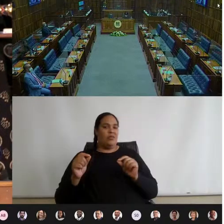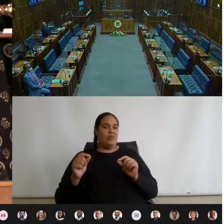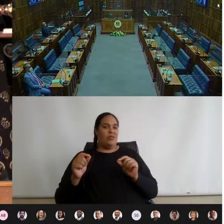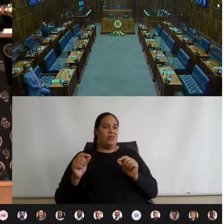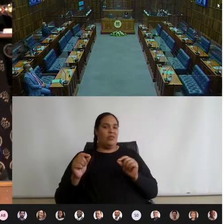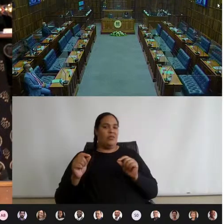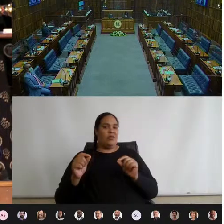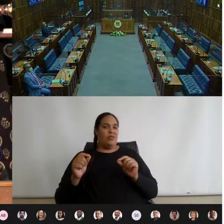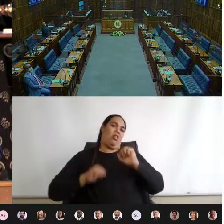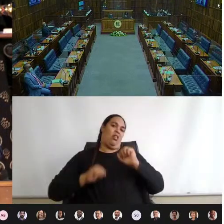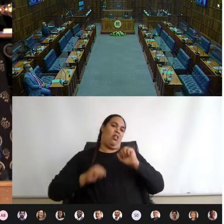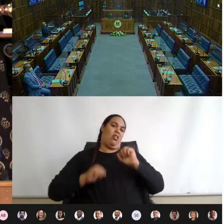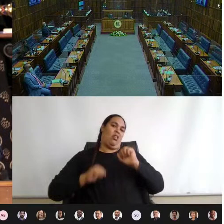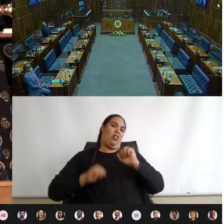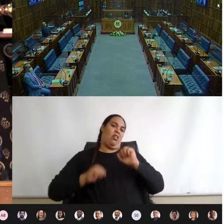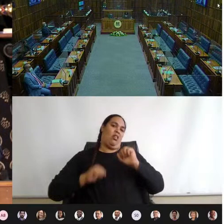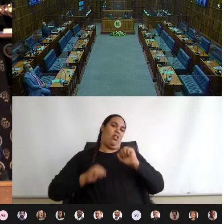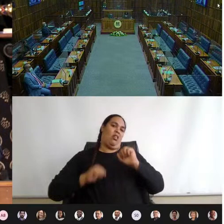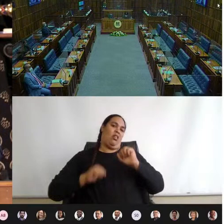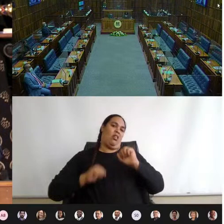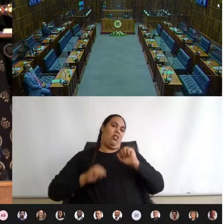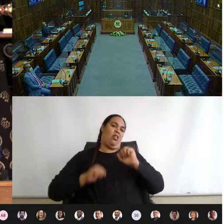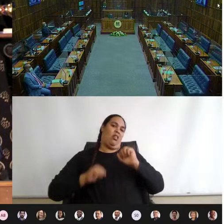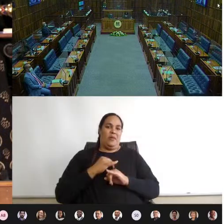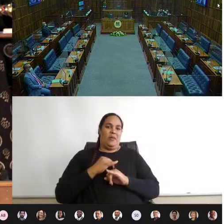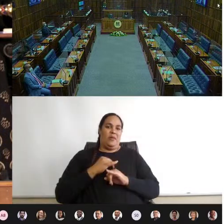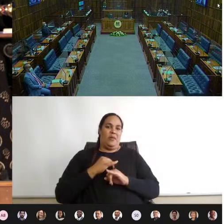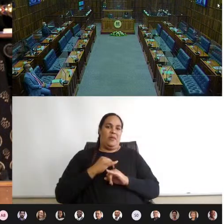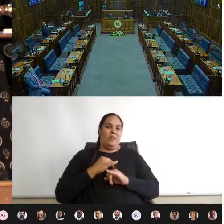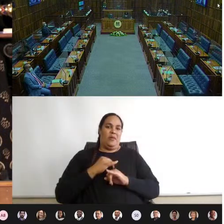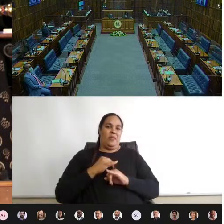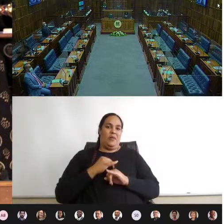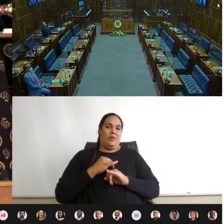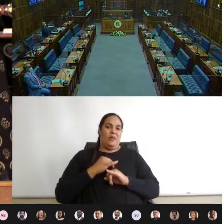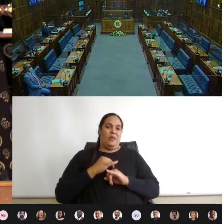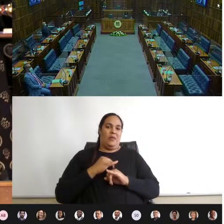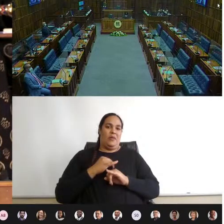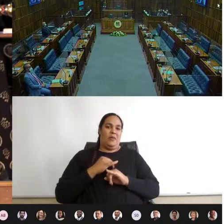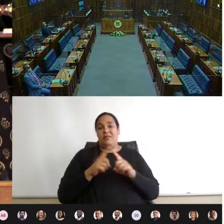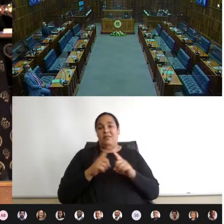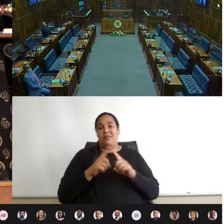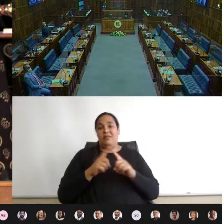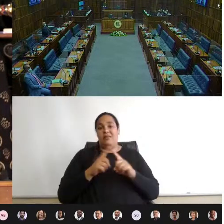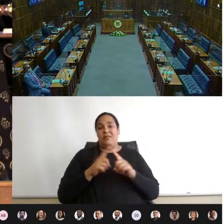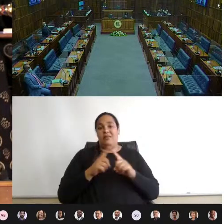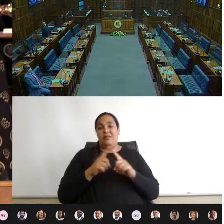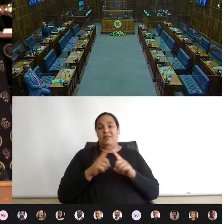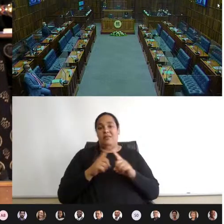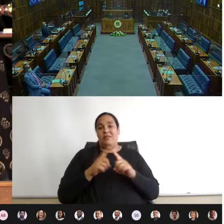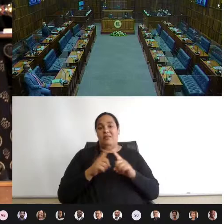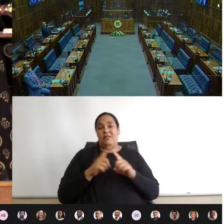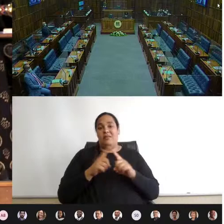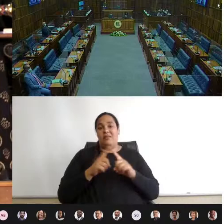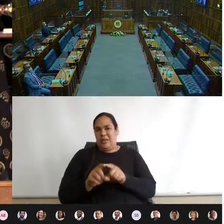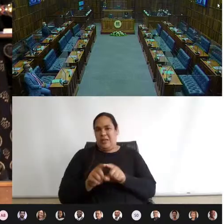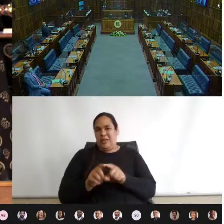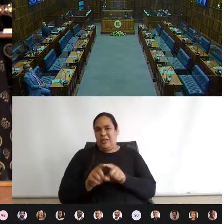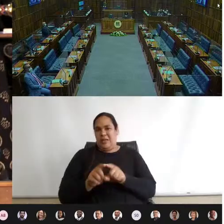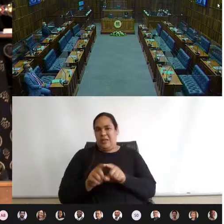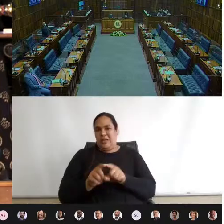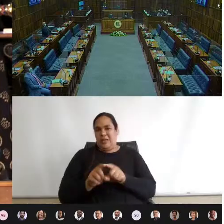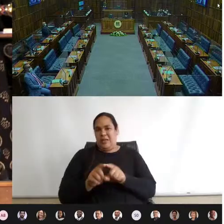devastated. It has left us with many losses, and of course, many of those are job losses, many of those linked to